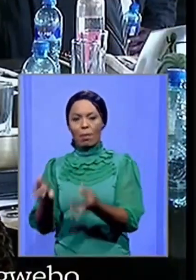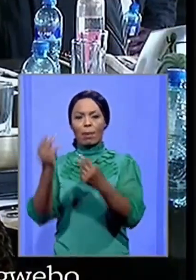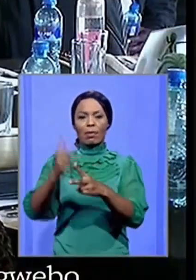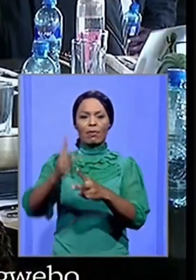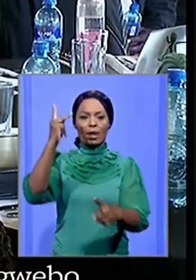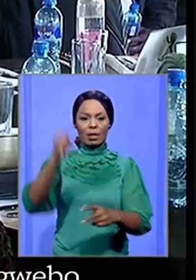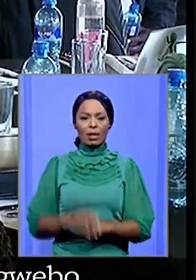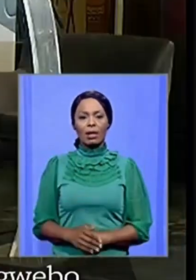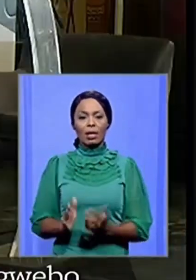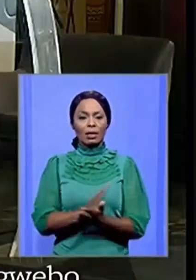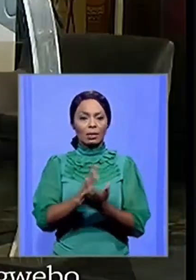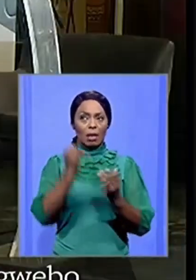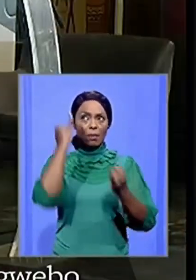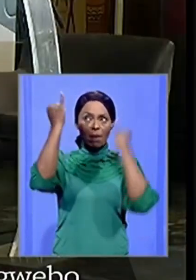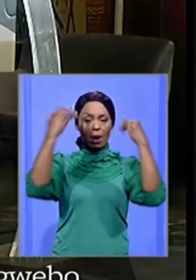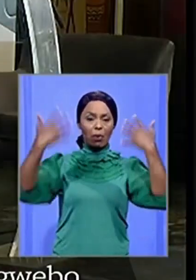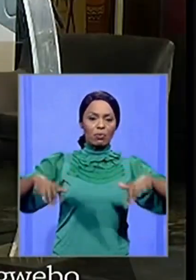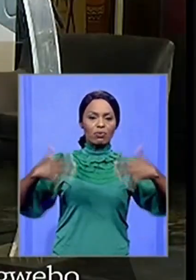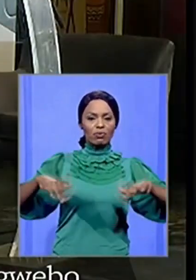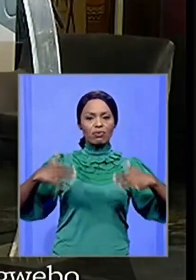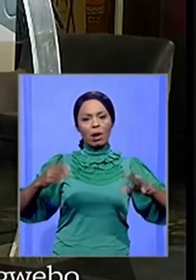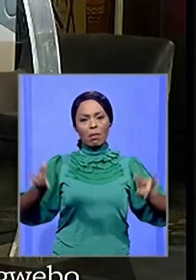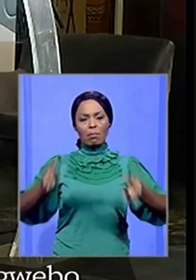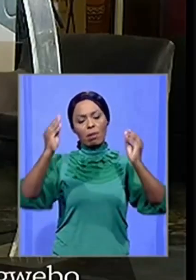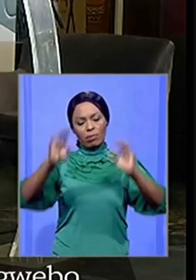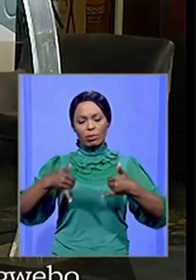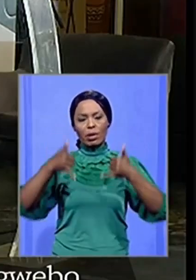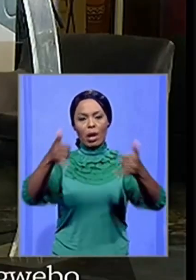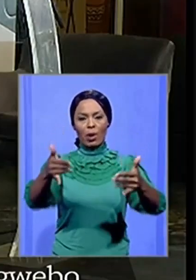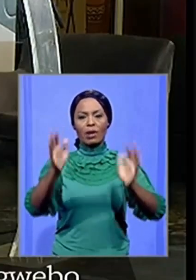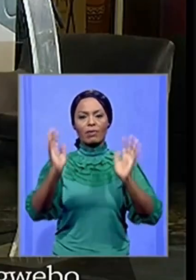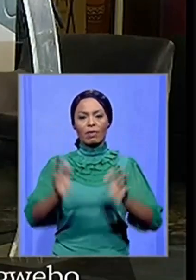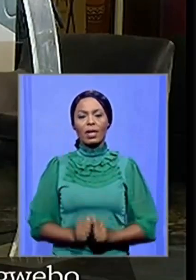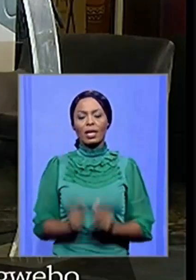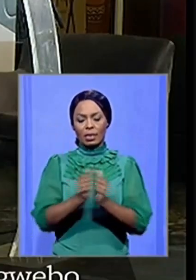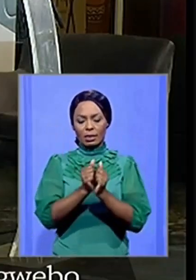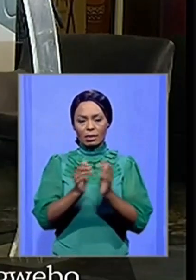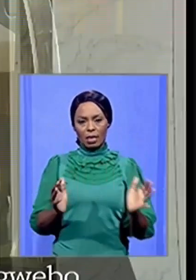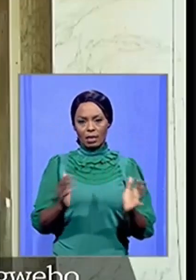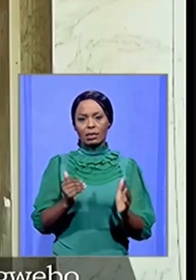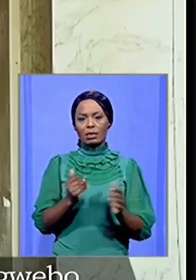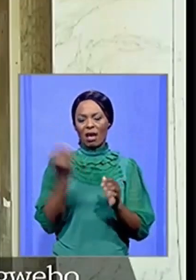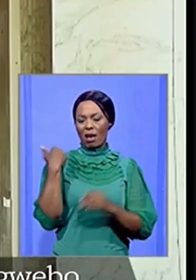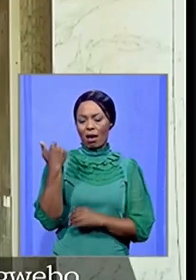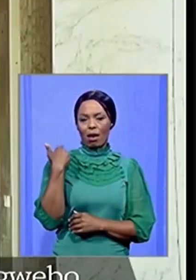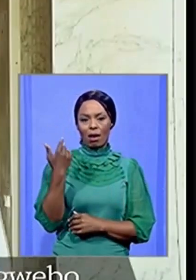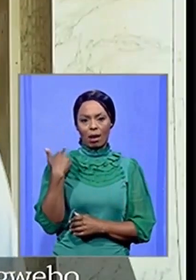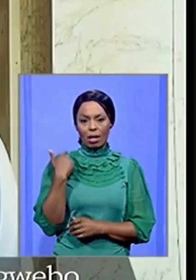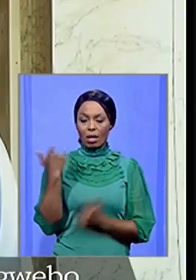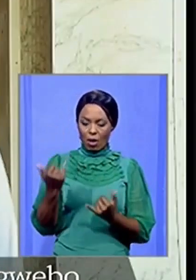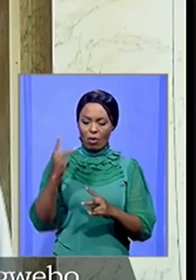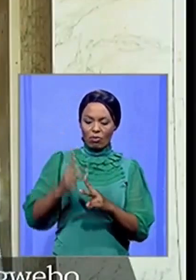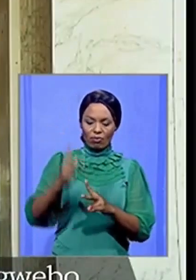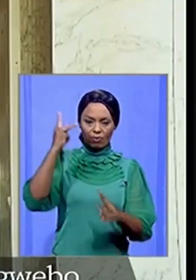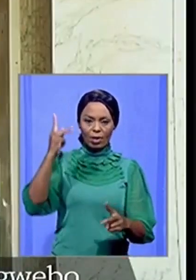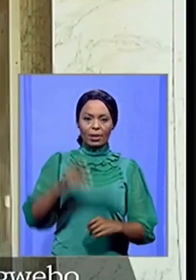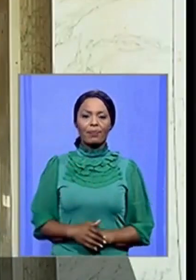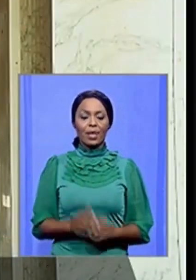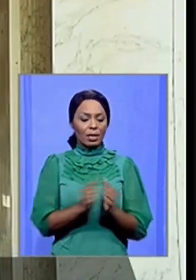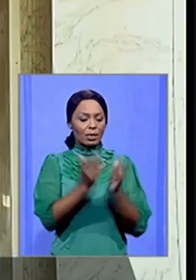hwetša moputso. Phadišano ye e na le dikgwedi e thomile pele ga ge e fihla mafelelong. Ile tseletelele re qadile